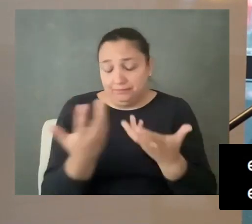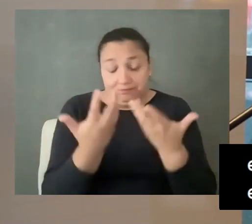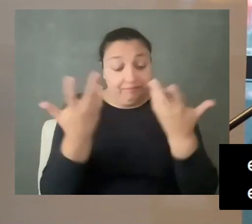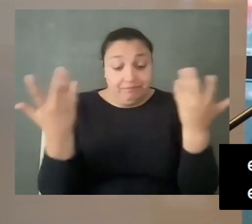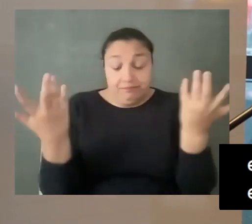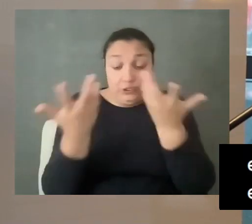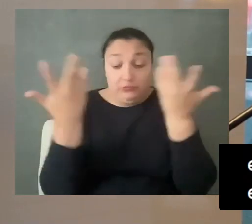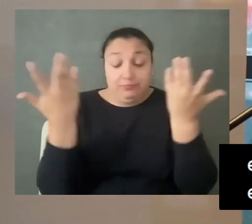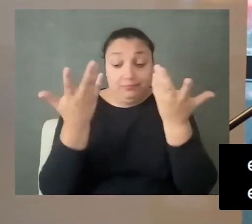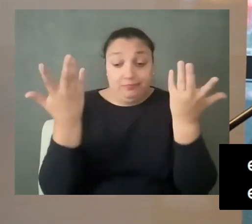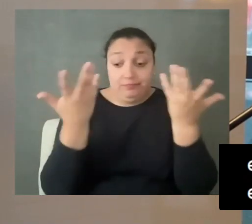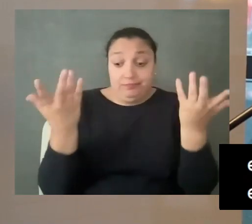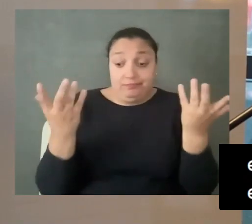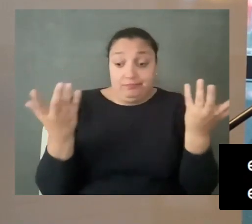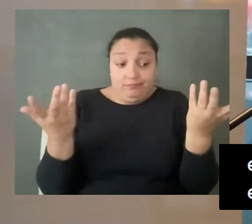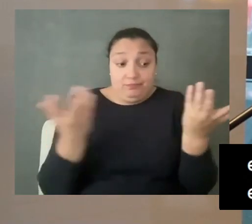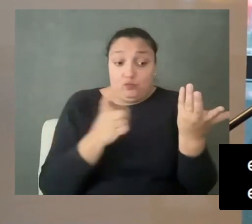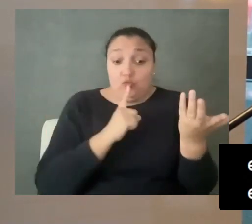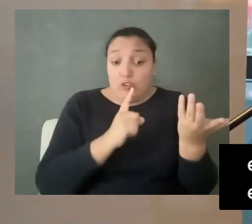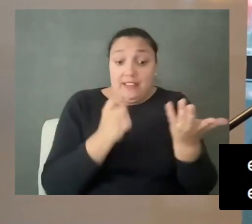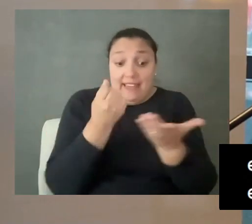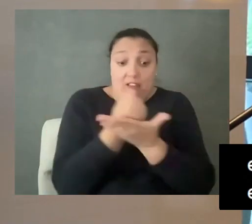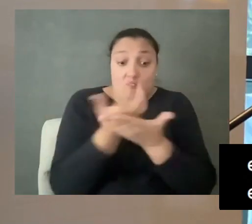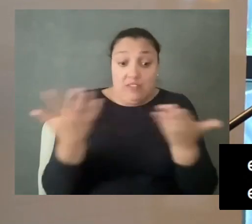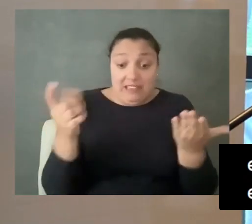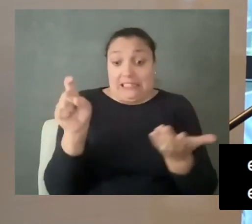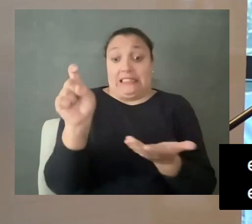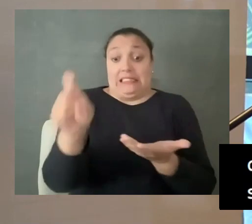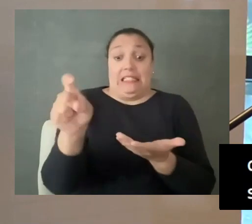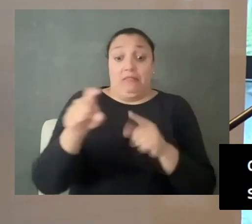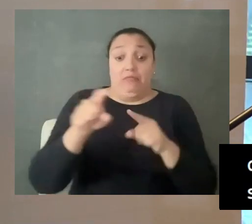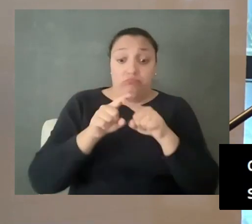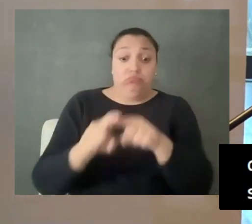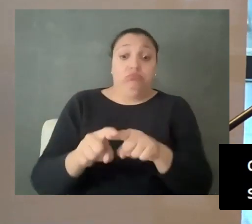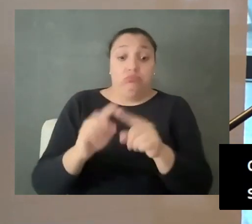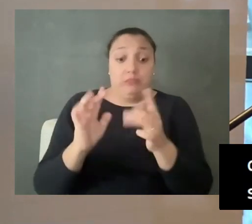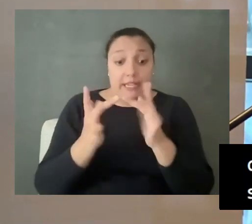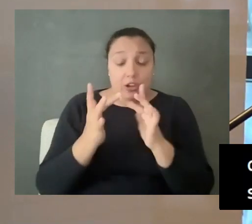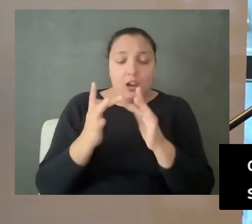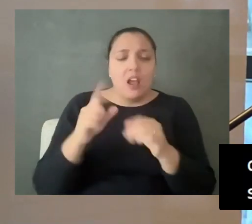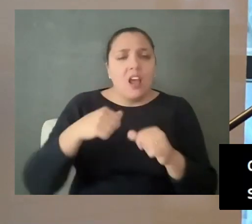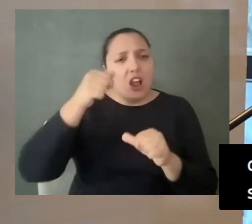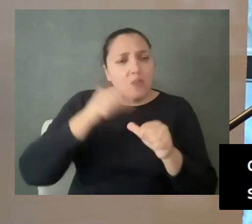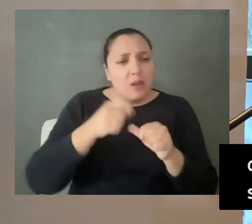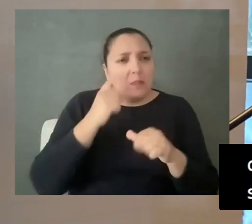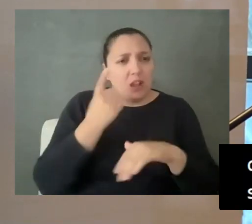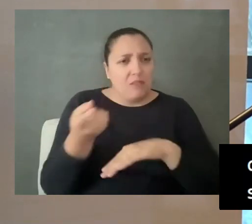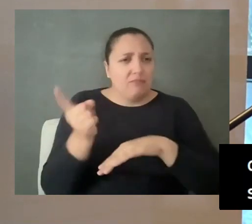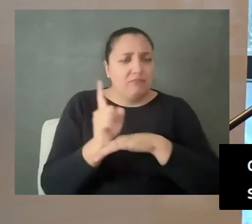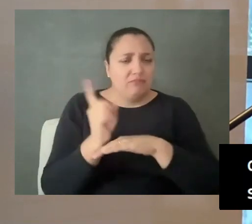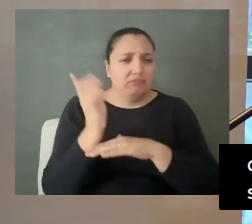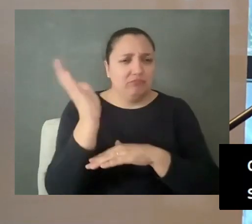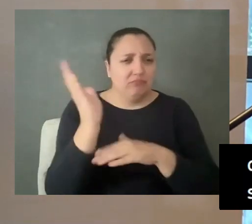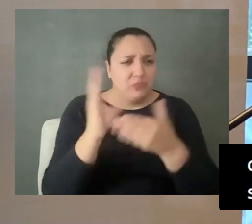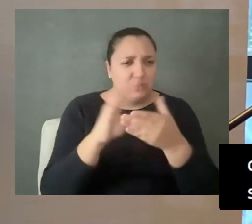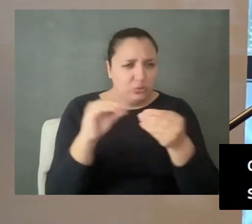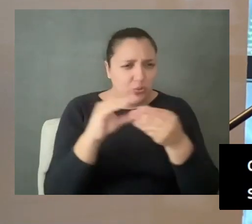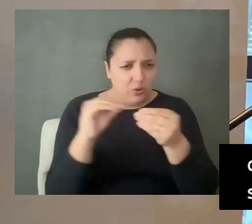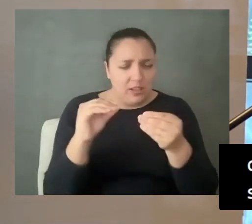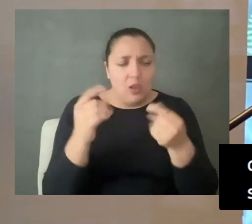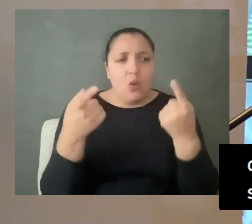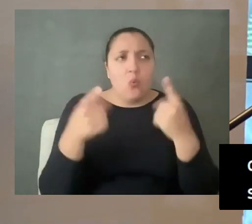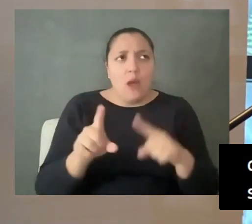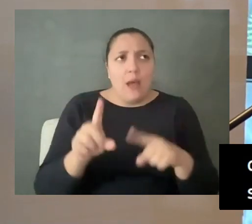there's nothing that doesn't require this. I told a story earlier on a city and state panel about one of the things that happened in